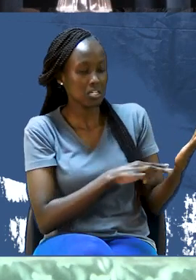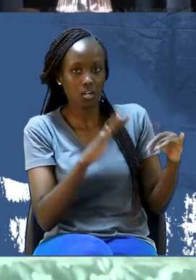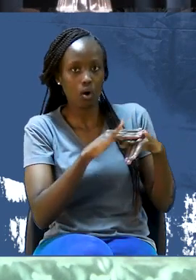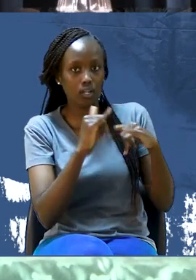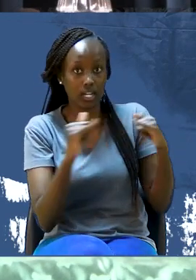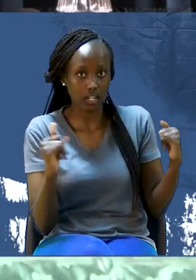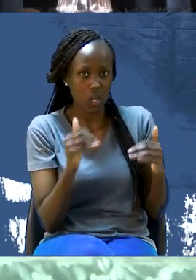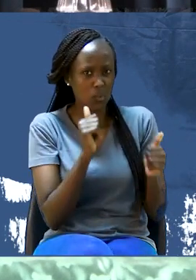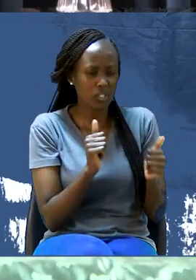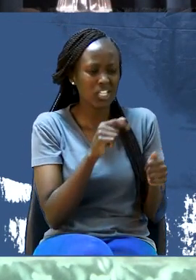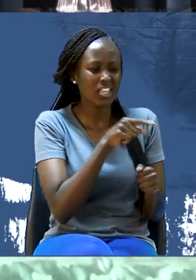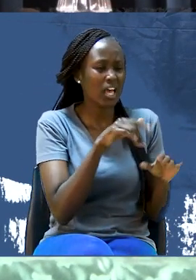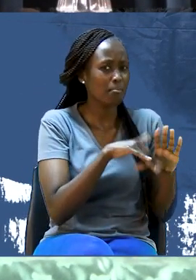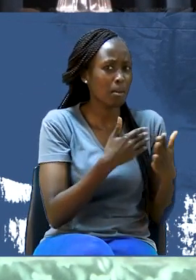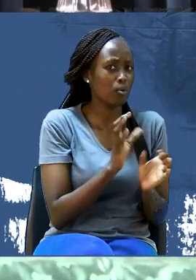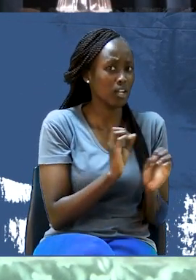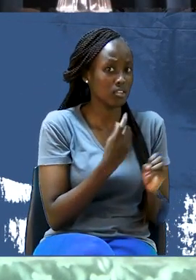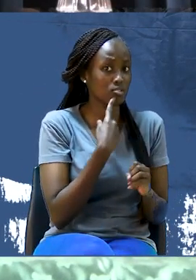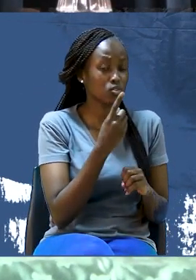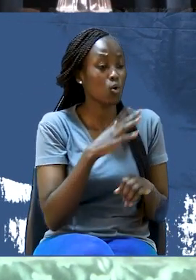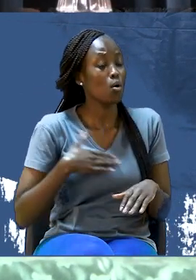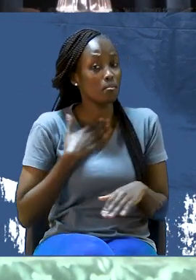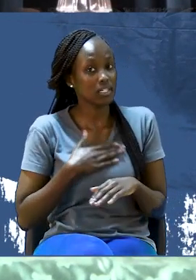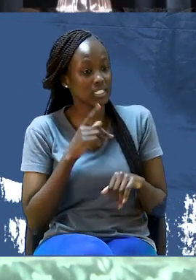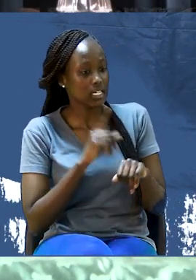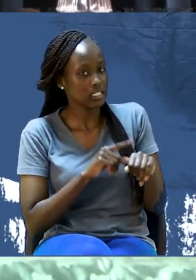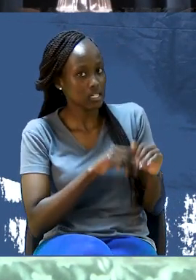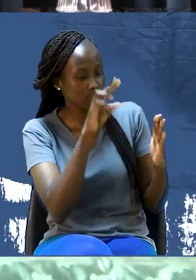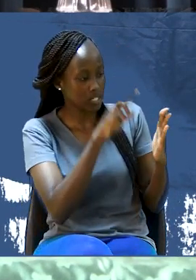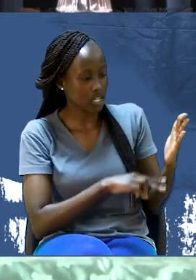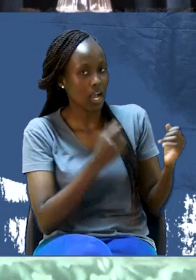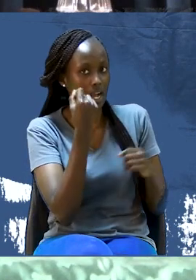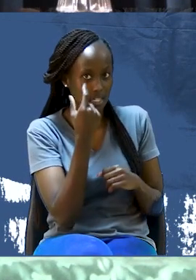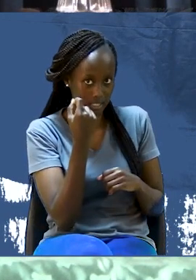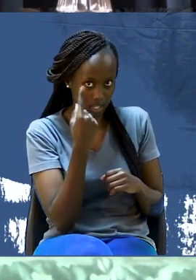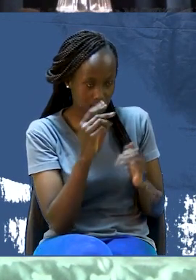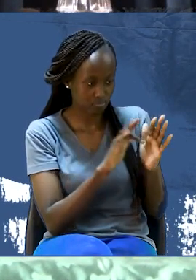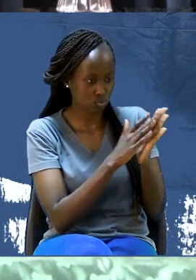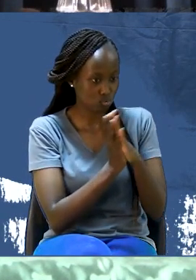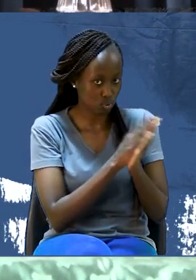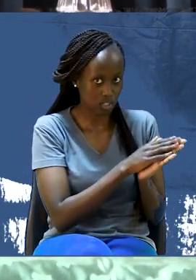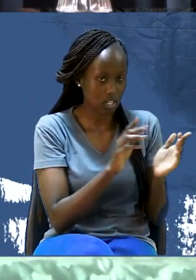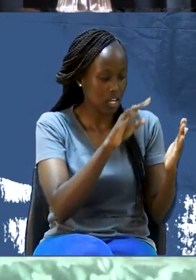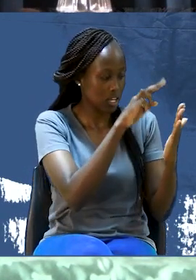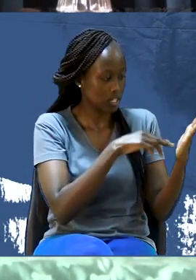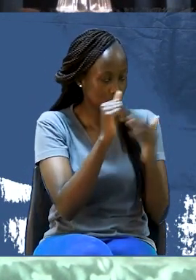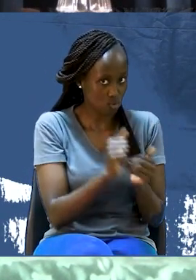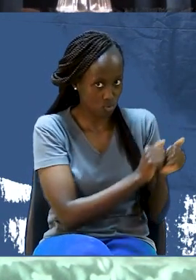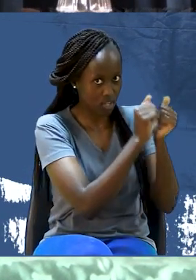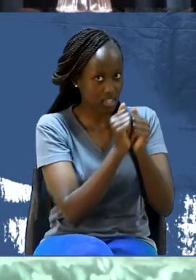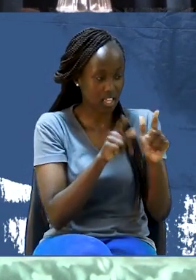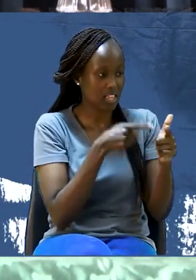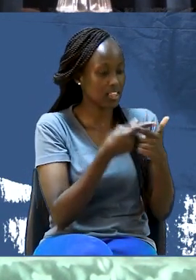may not necessarily be in scripture. So observe the text. Read it together. Let